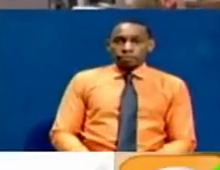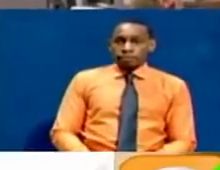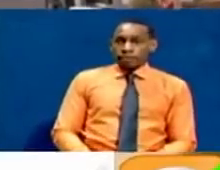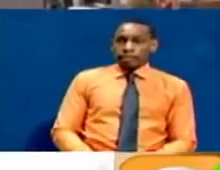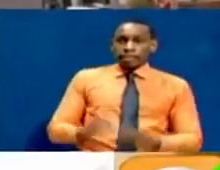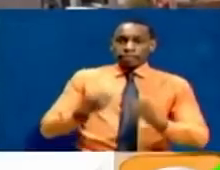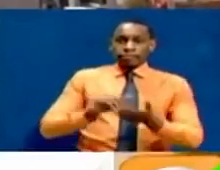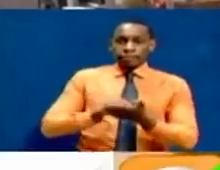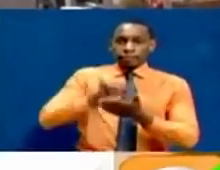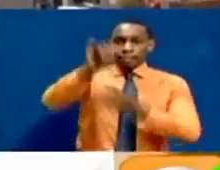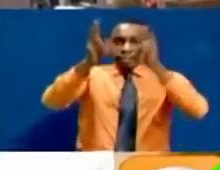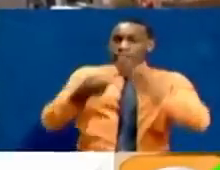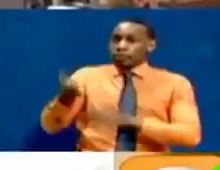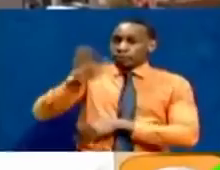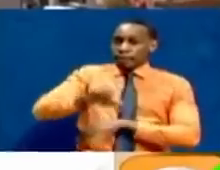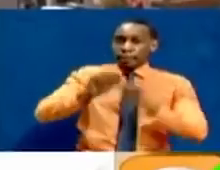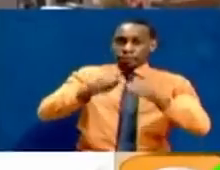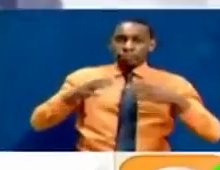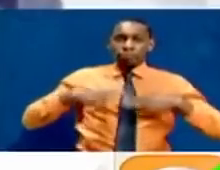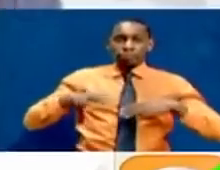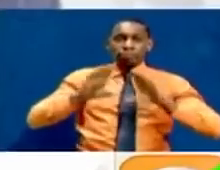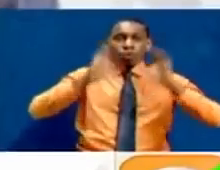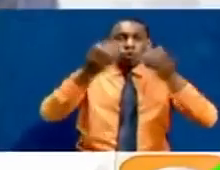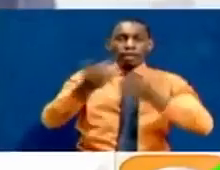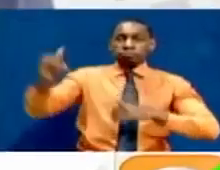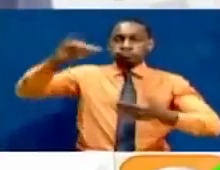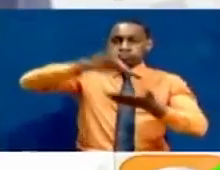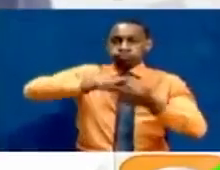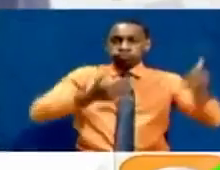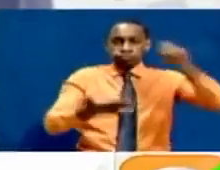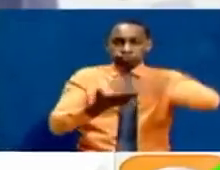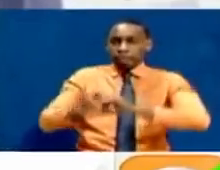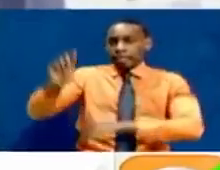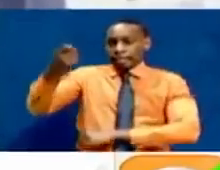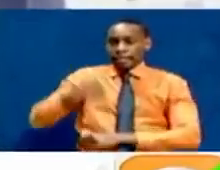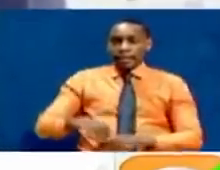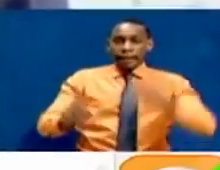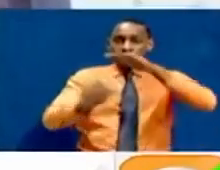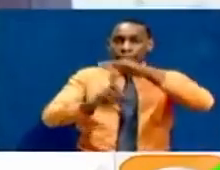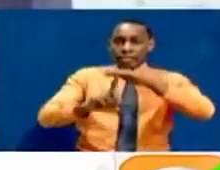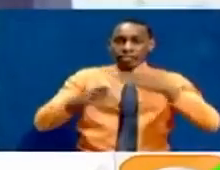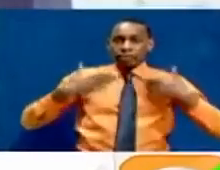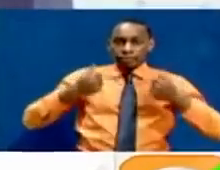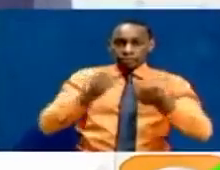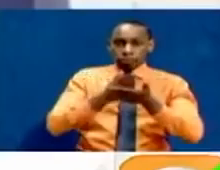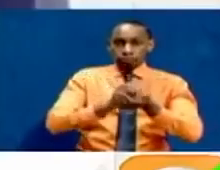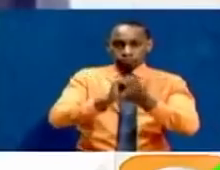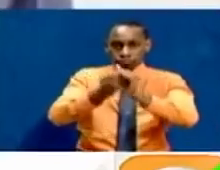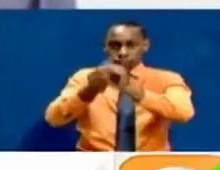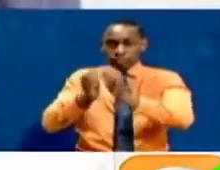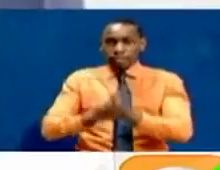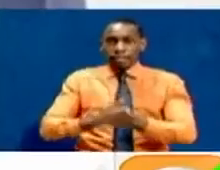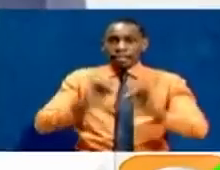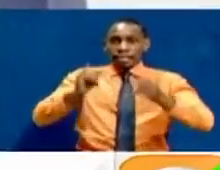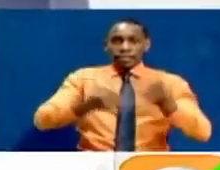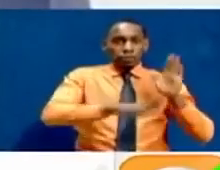With the resumption of international flights likely to see travelers from across the globe jet into Kenya, the Ministry of Health is ring-fencing their presence in the country. In